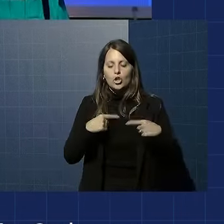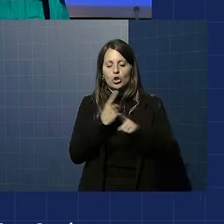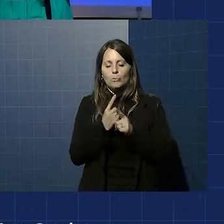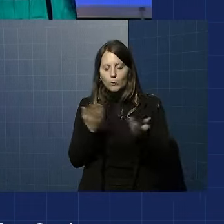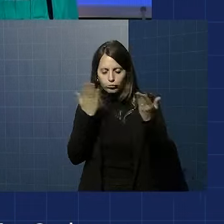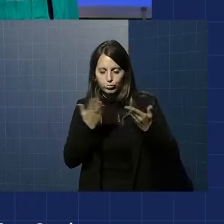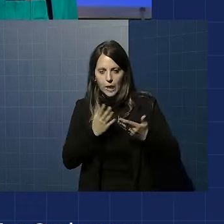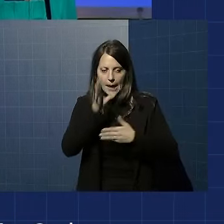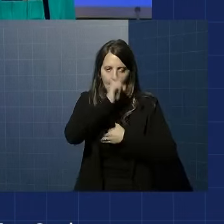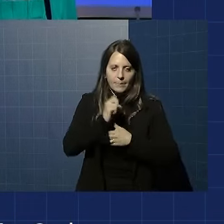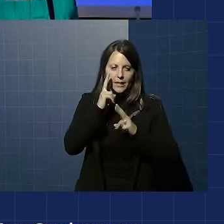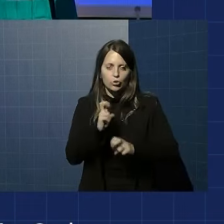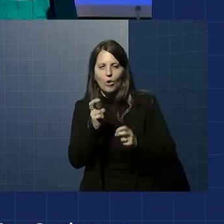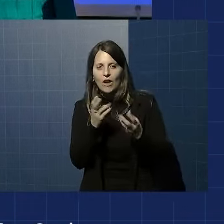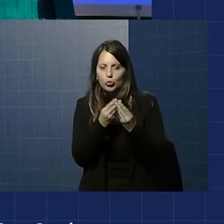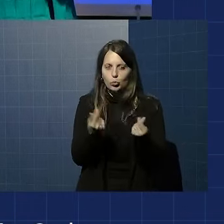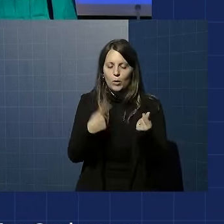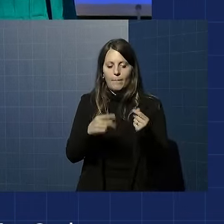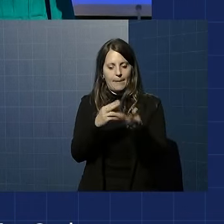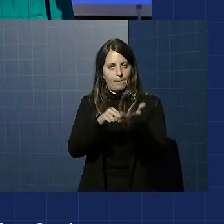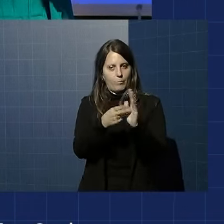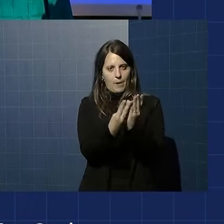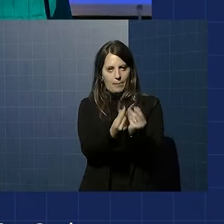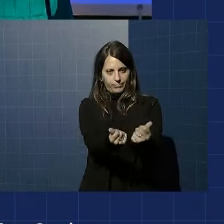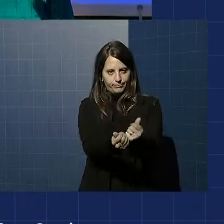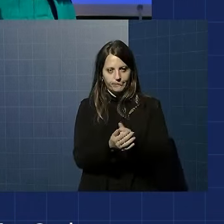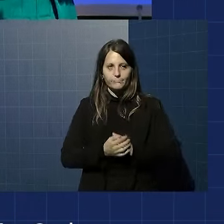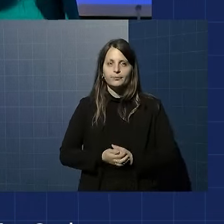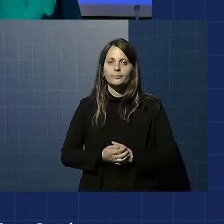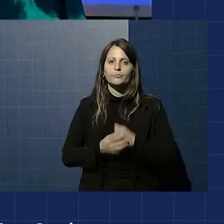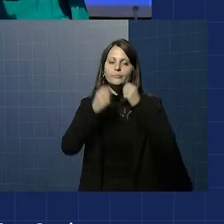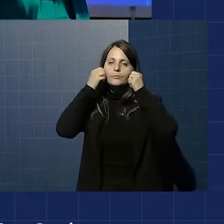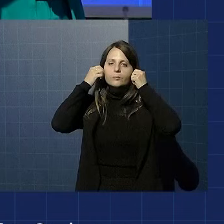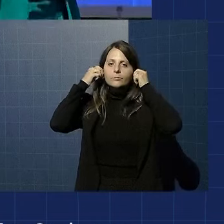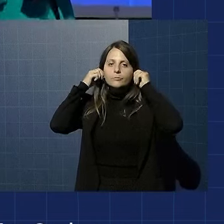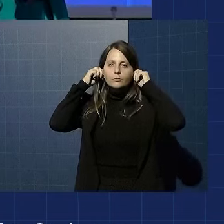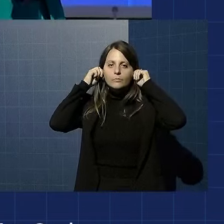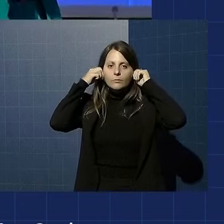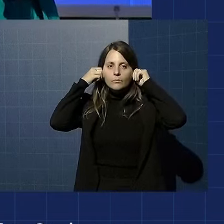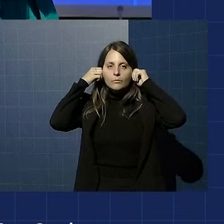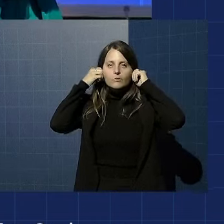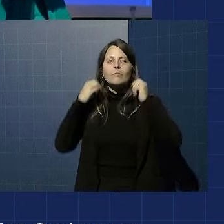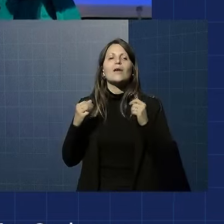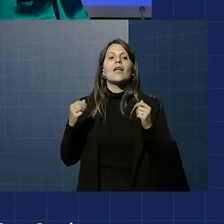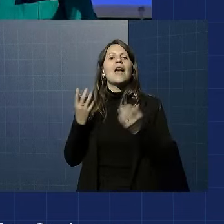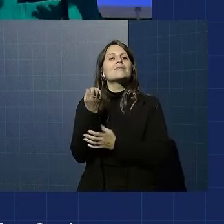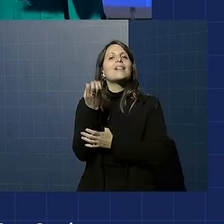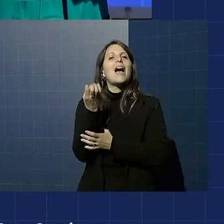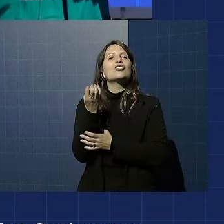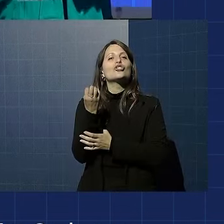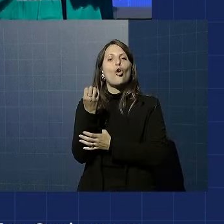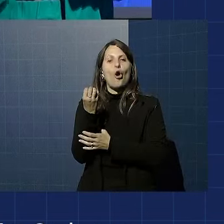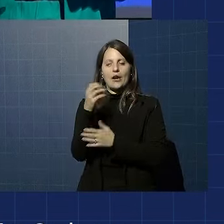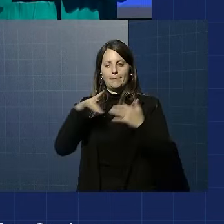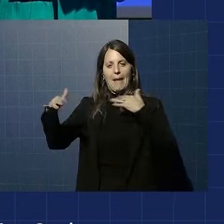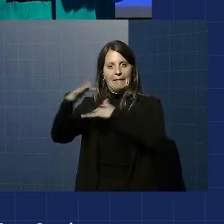International Space Station, this is not so important because the astronauts are constantly in contact with Earth, so there's a